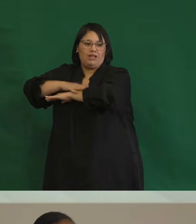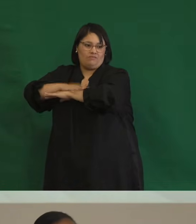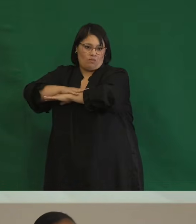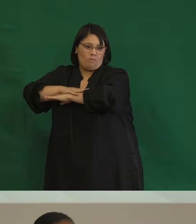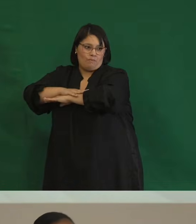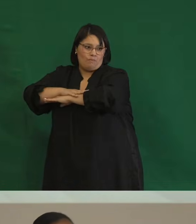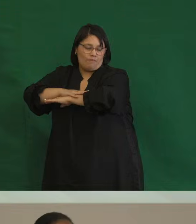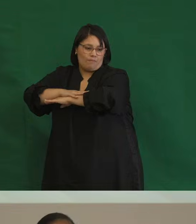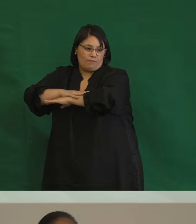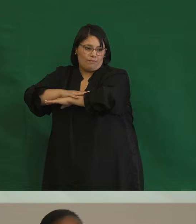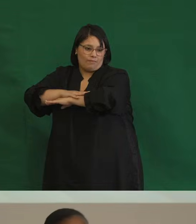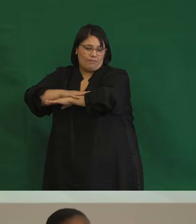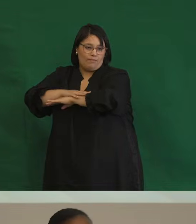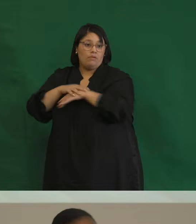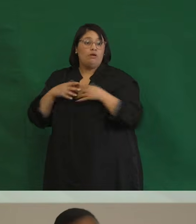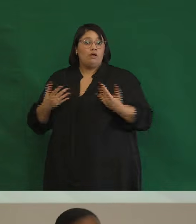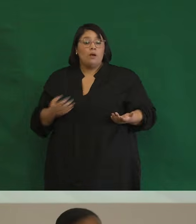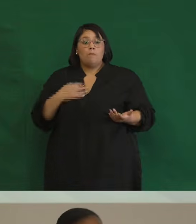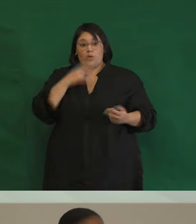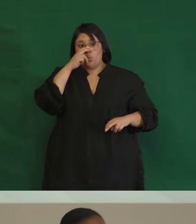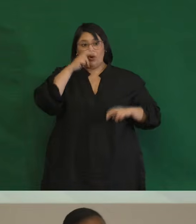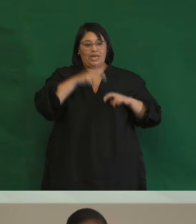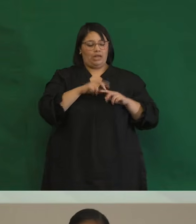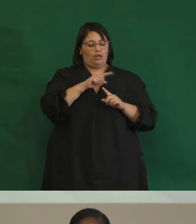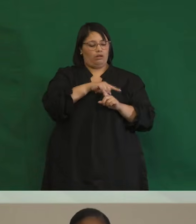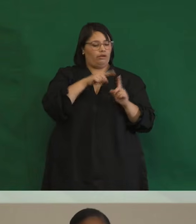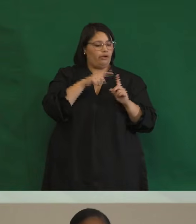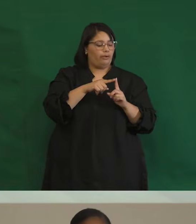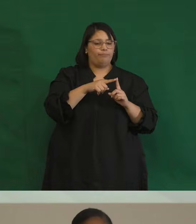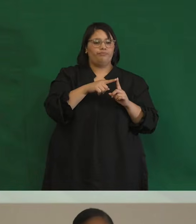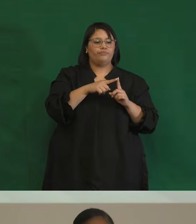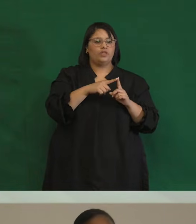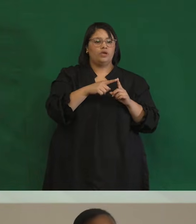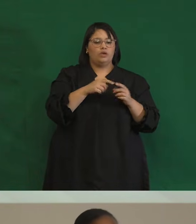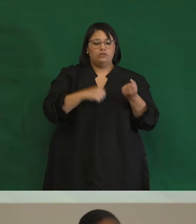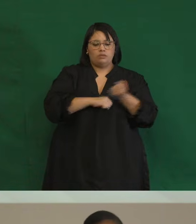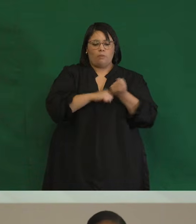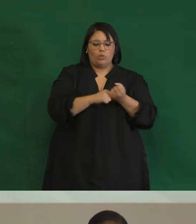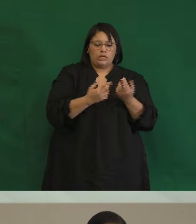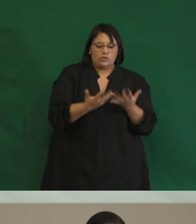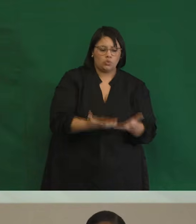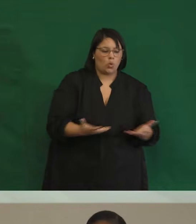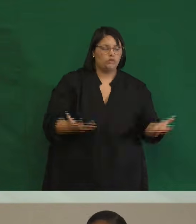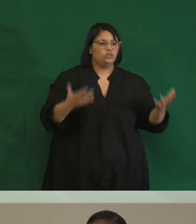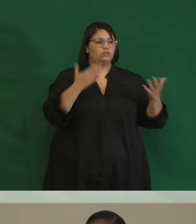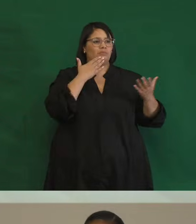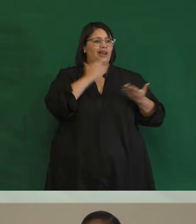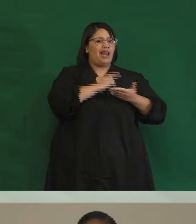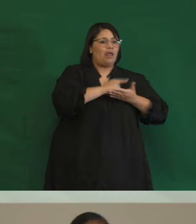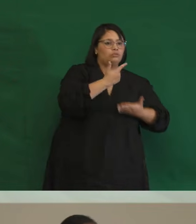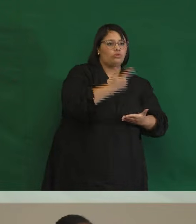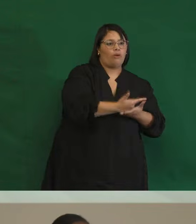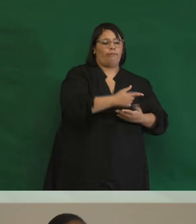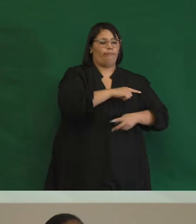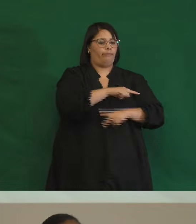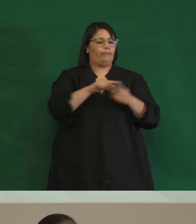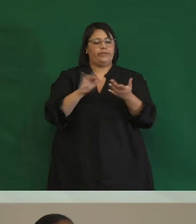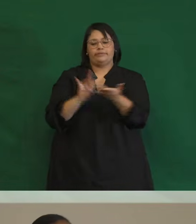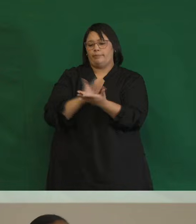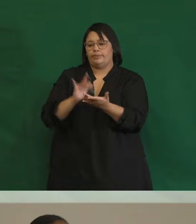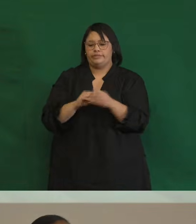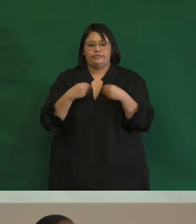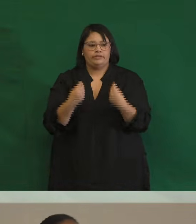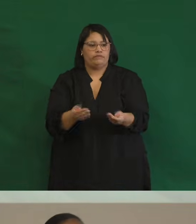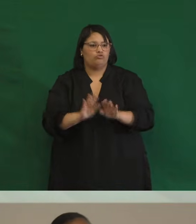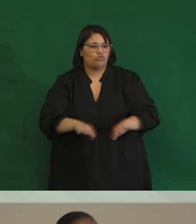the learning platform, you need digital infrastructure support, which is your laptops, tablets for